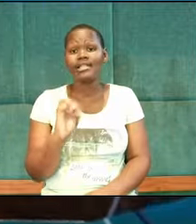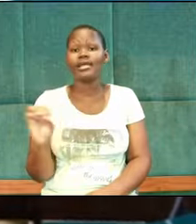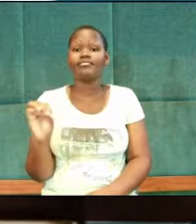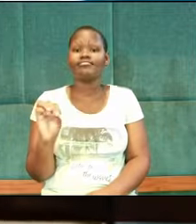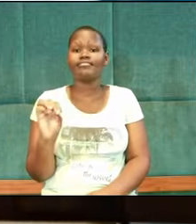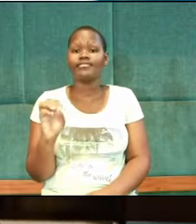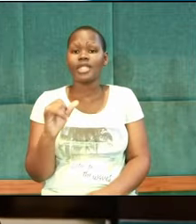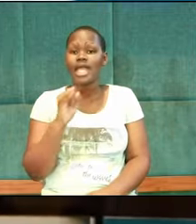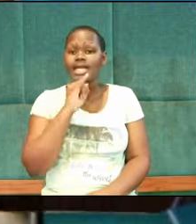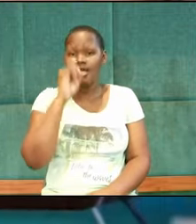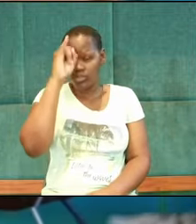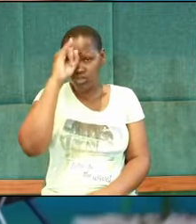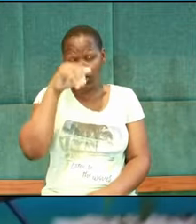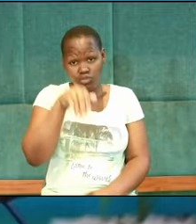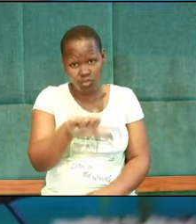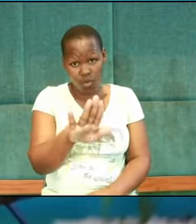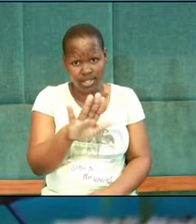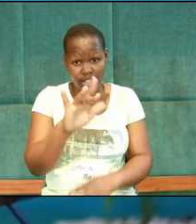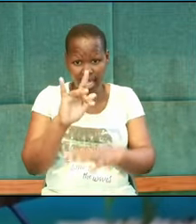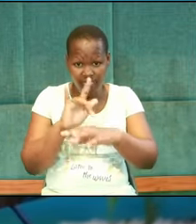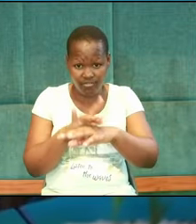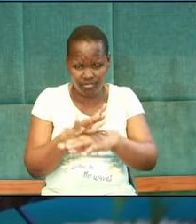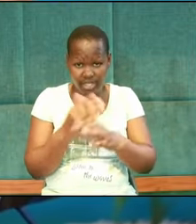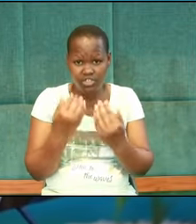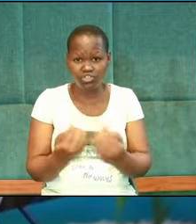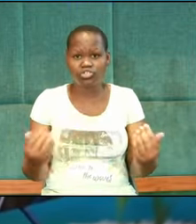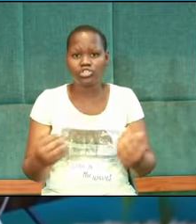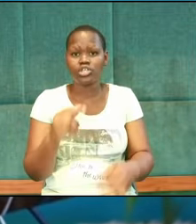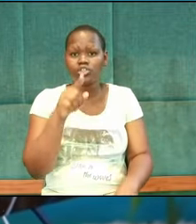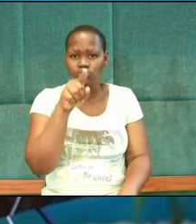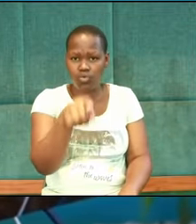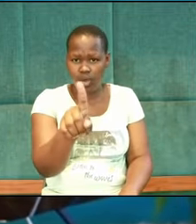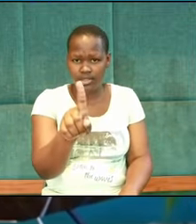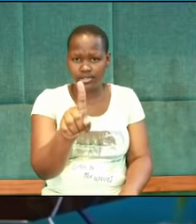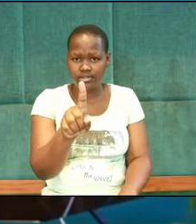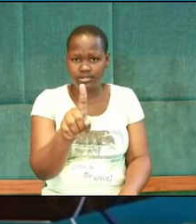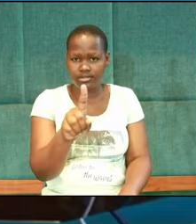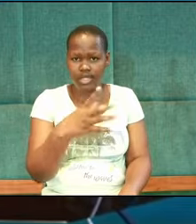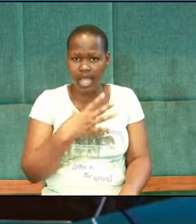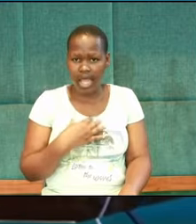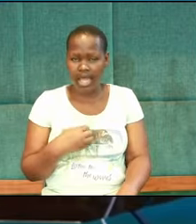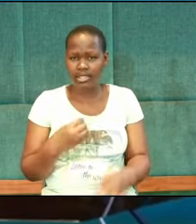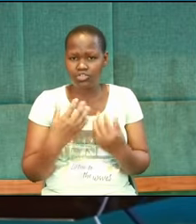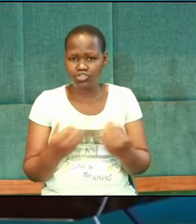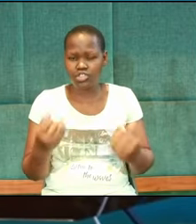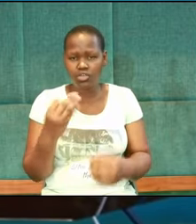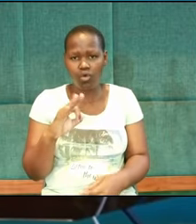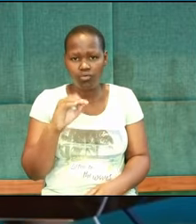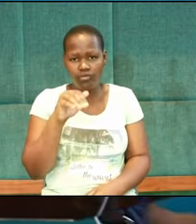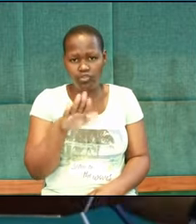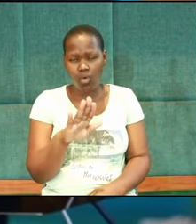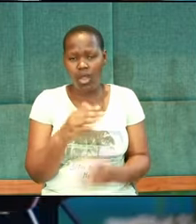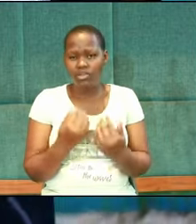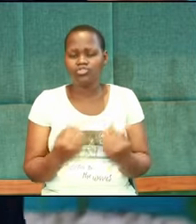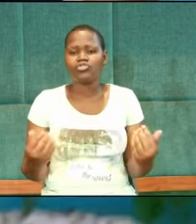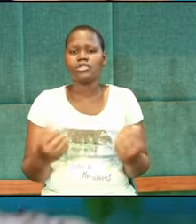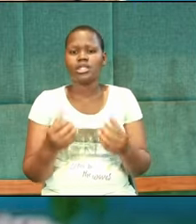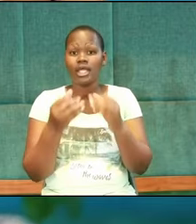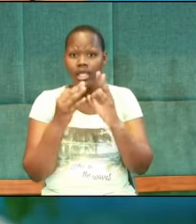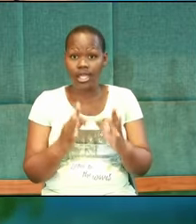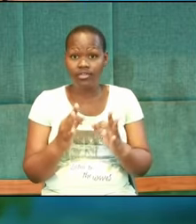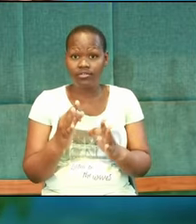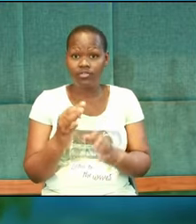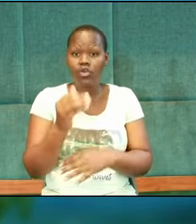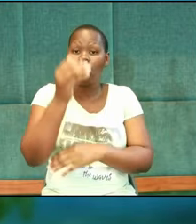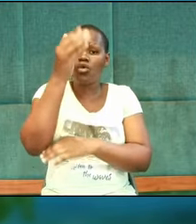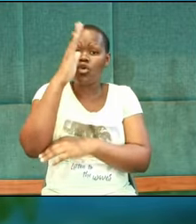Your ignorance will affect your children and your children's children. Let me say differently. If God has